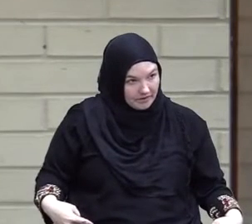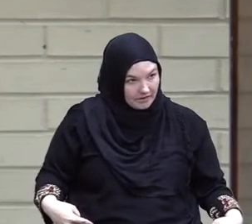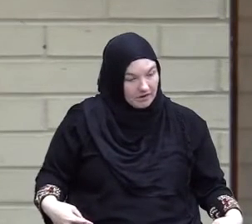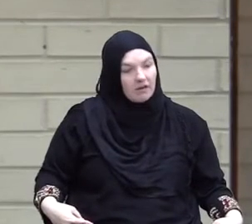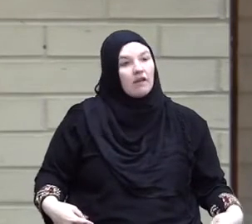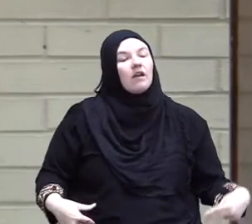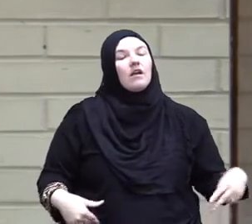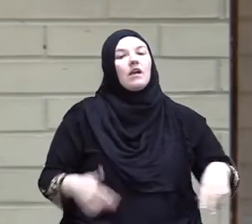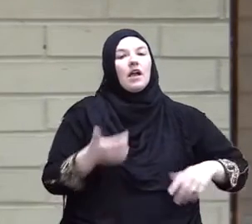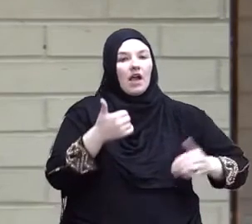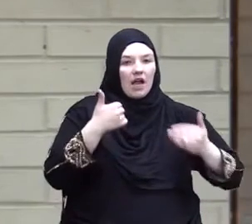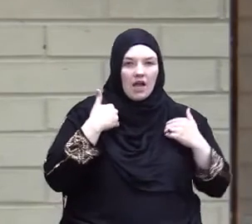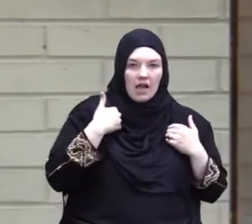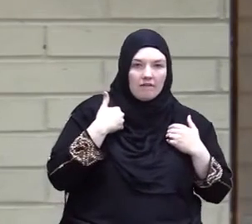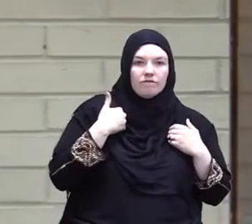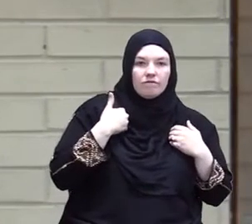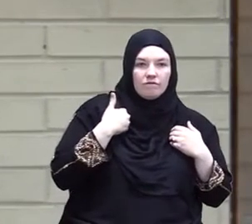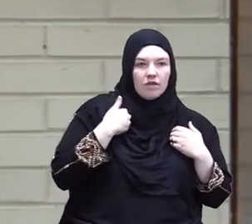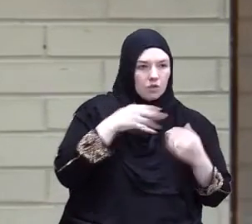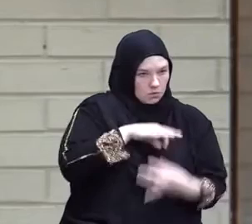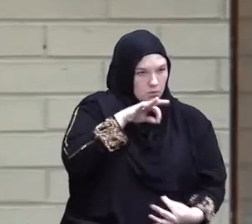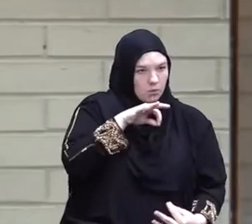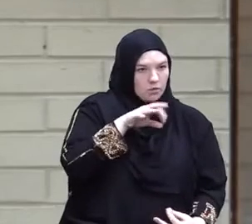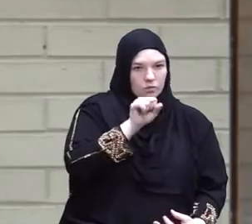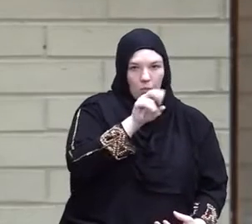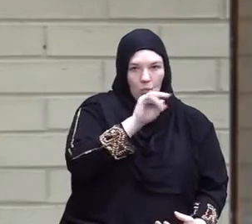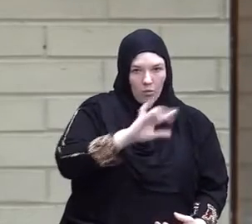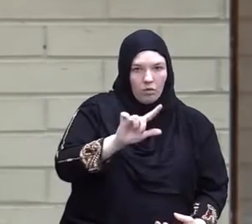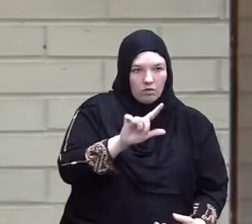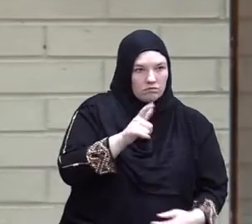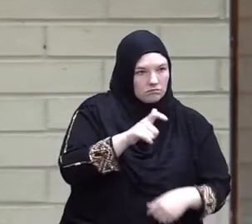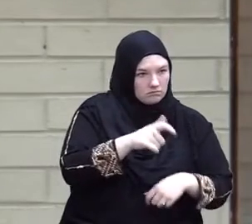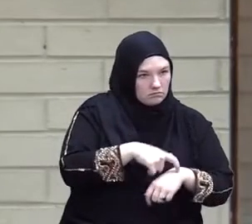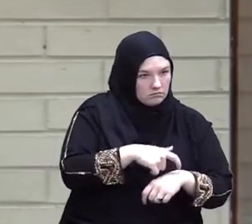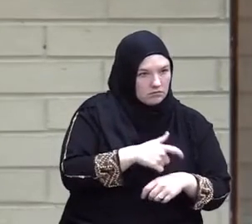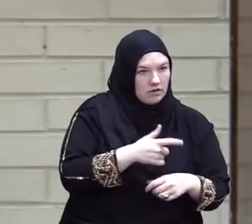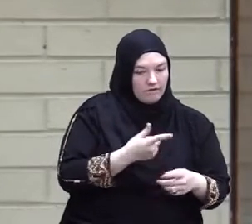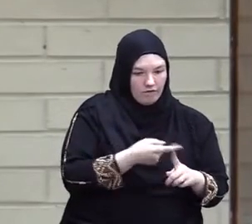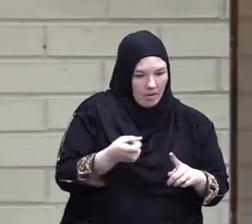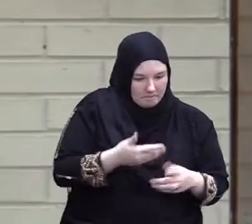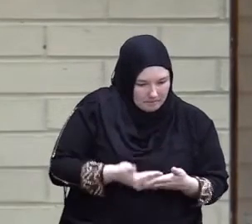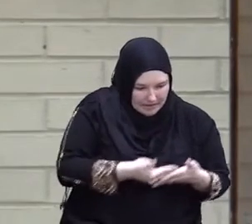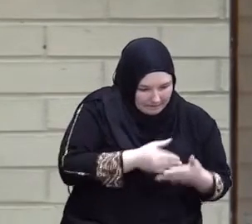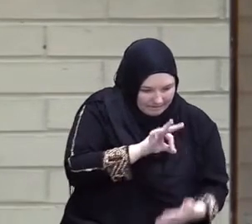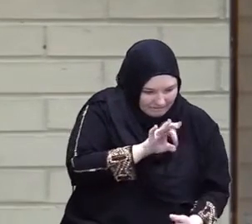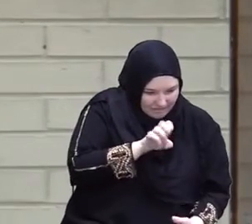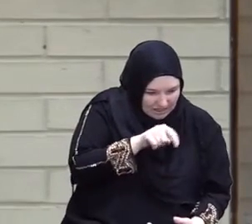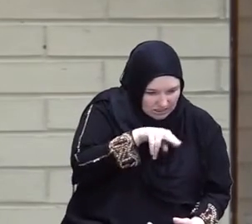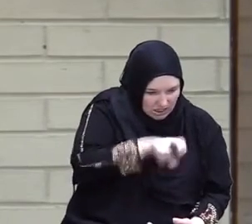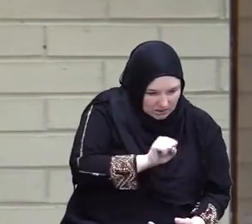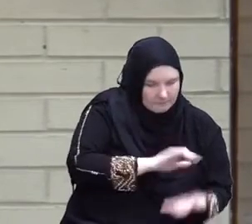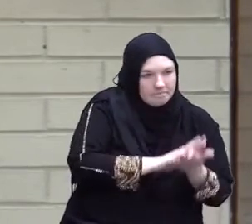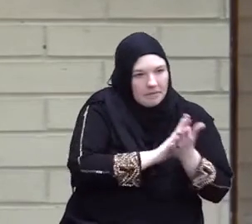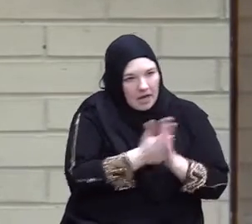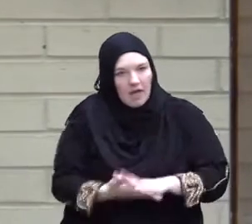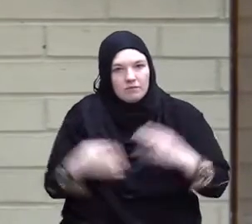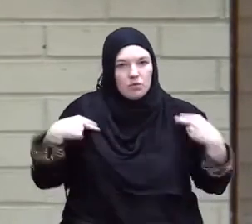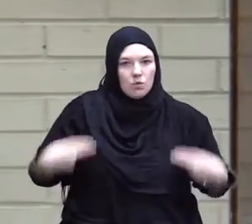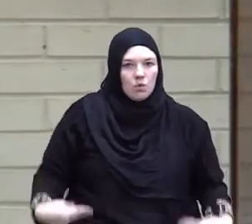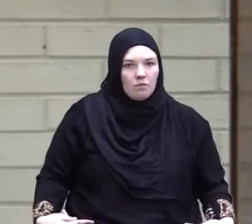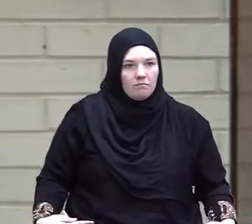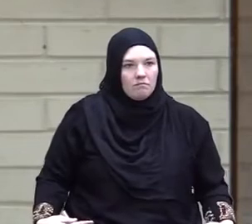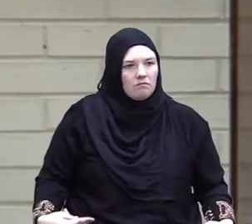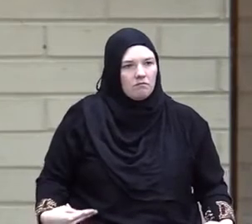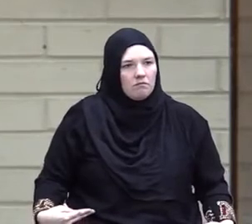spirit into the human being at the time of turning from a fetus into a living human being,